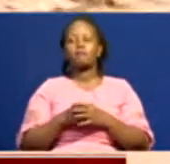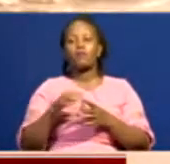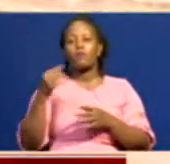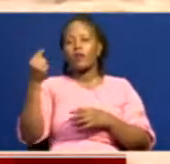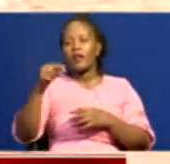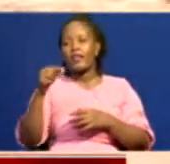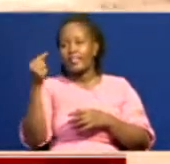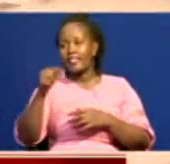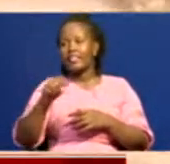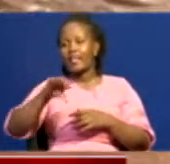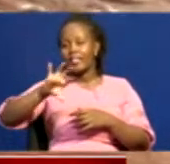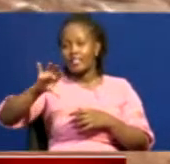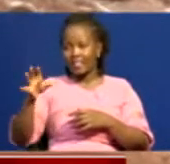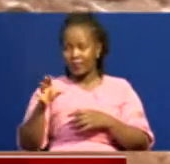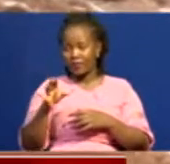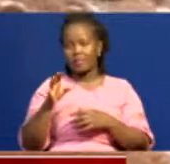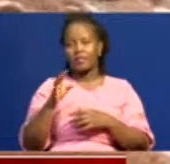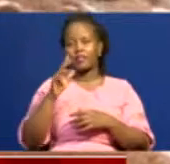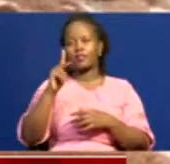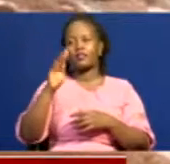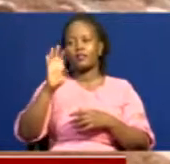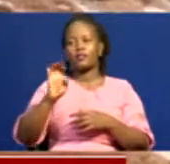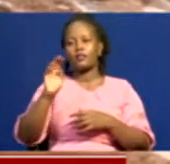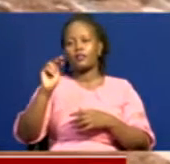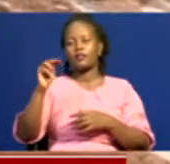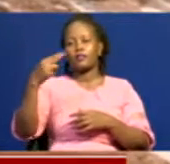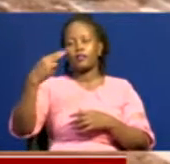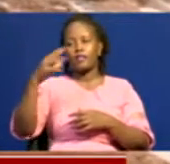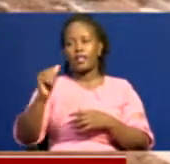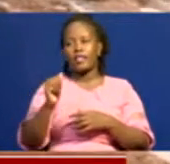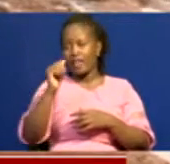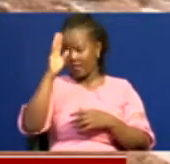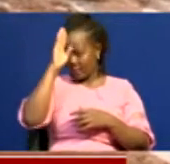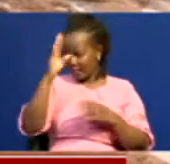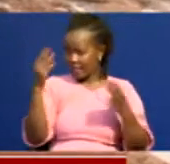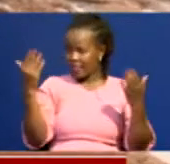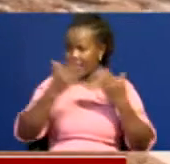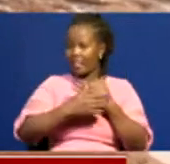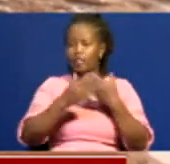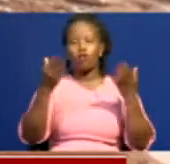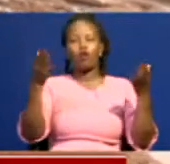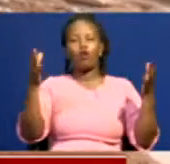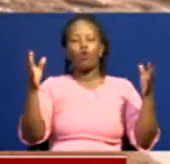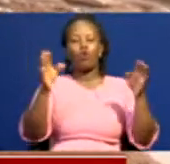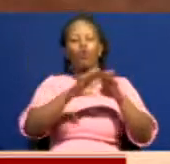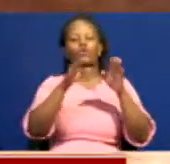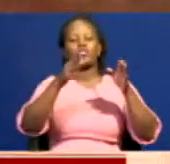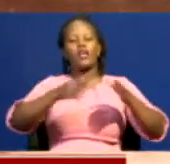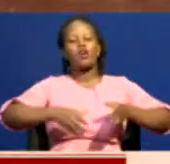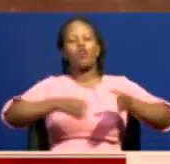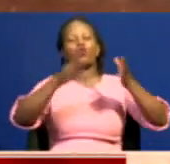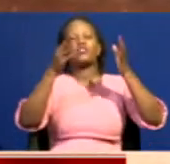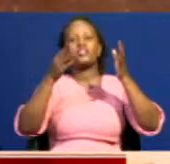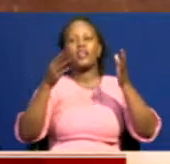Garissa County, the Kenya National Highways Authority on Sunday night closed the Modogo-Garissa stretch